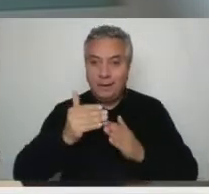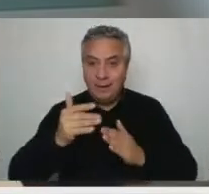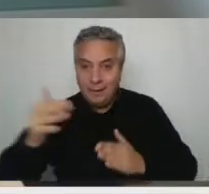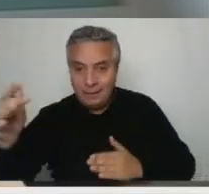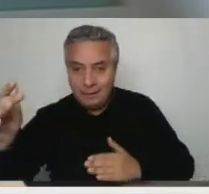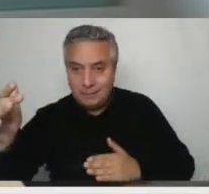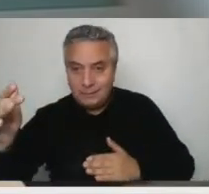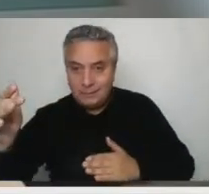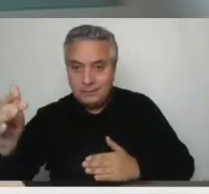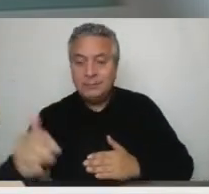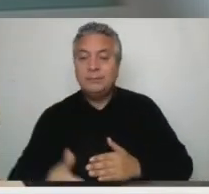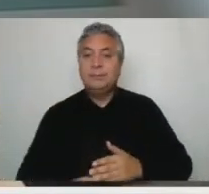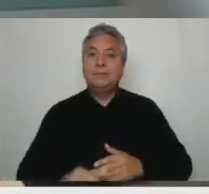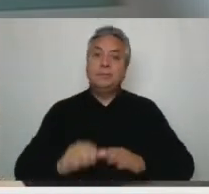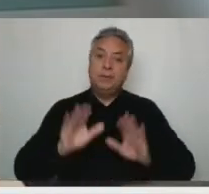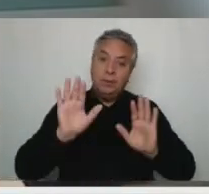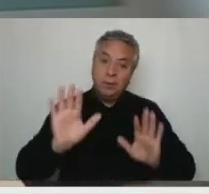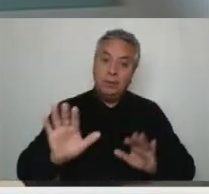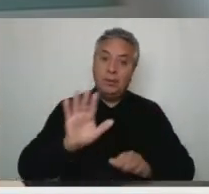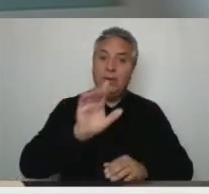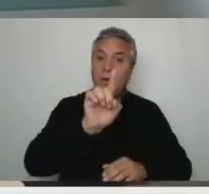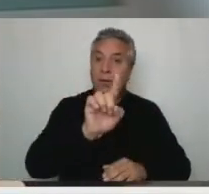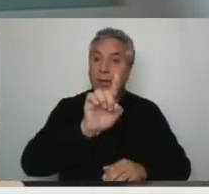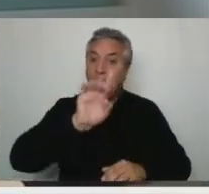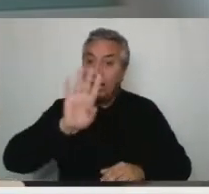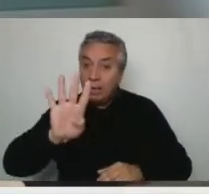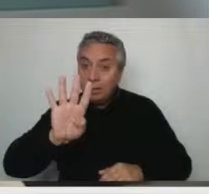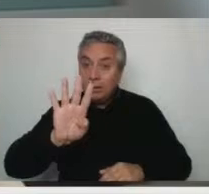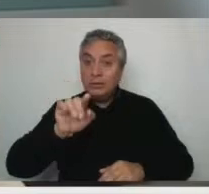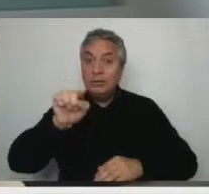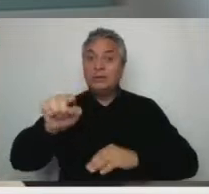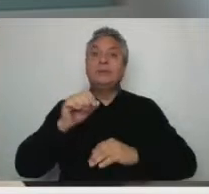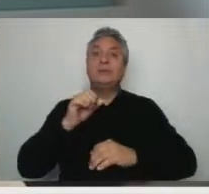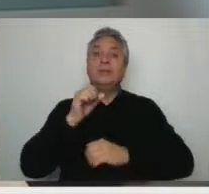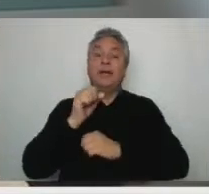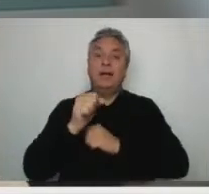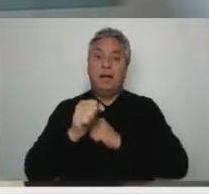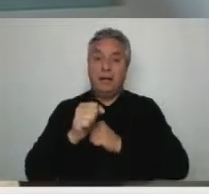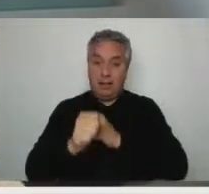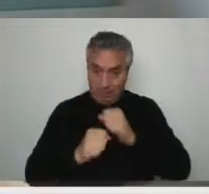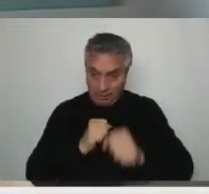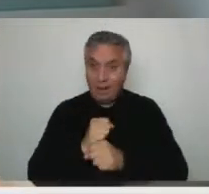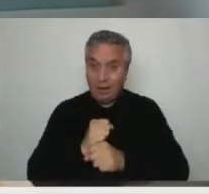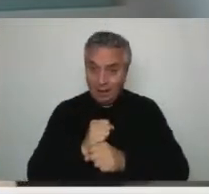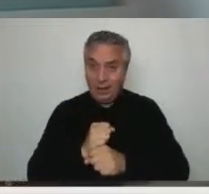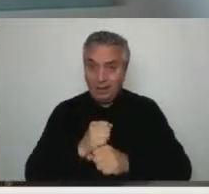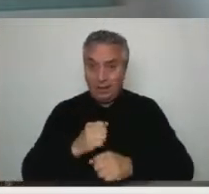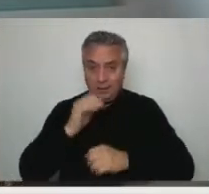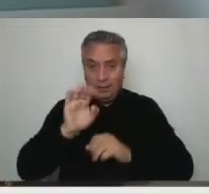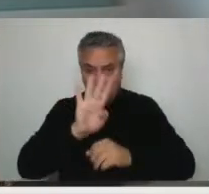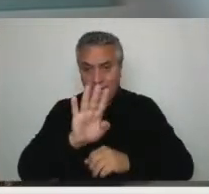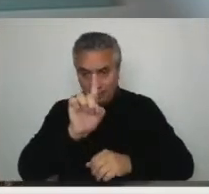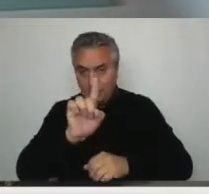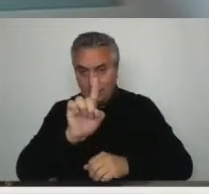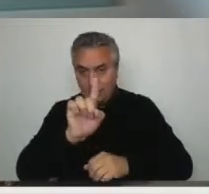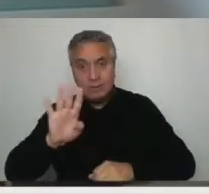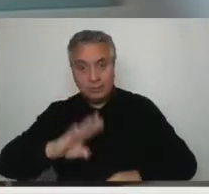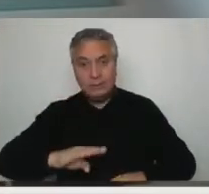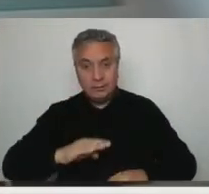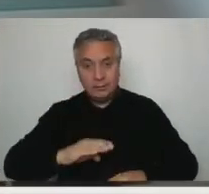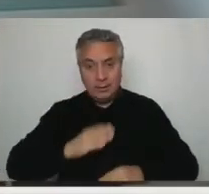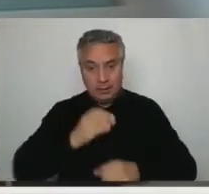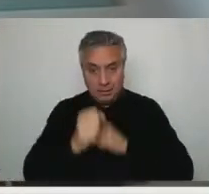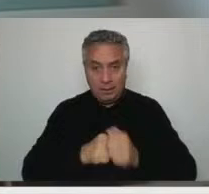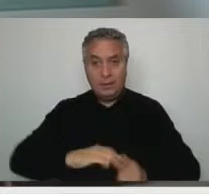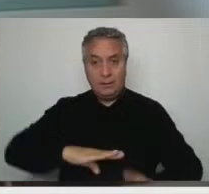childhood, you can prevent a great deal of mental illness. So, my recommendation for